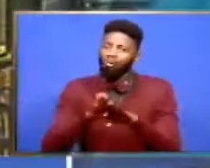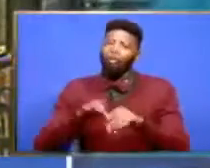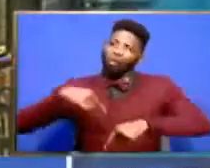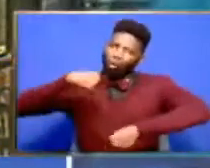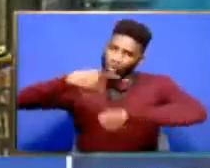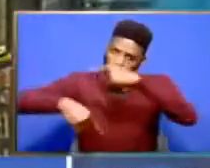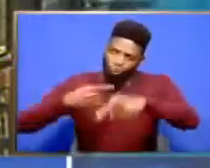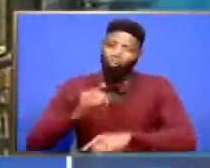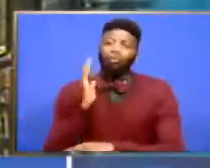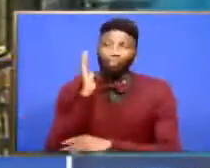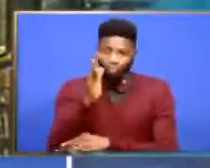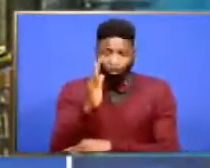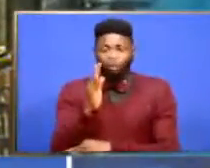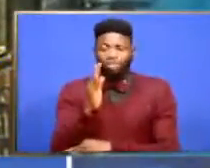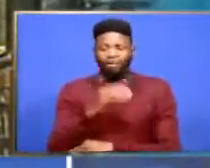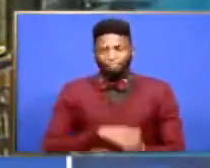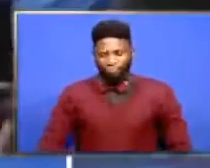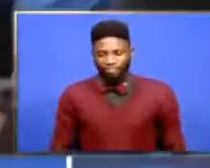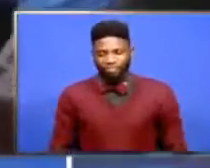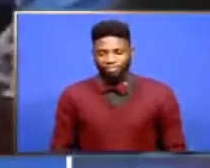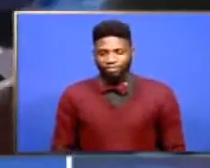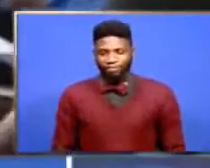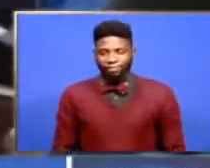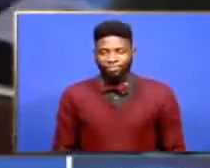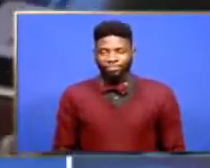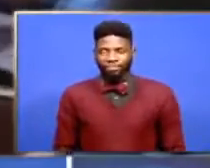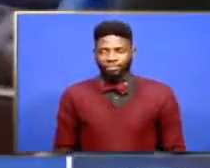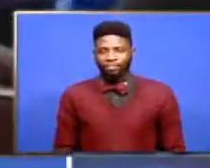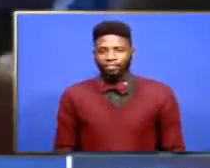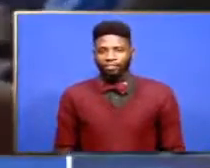directive allowing them to reopen.